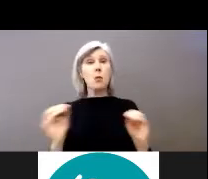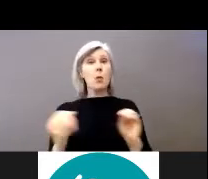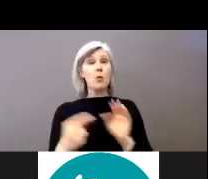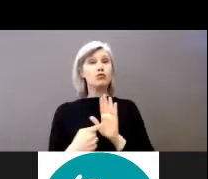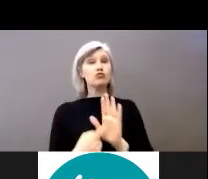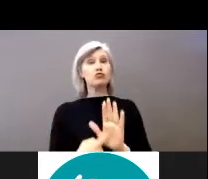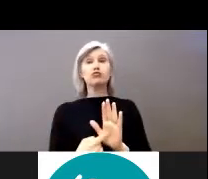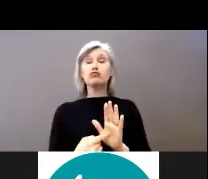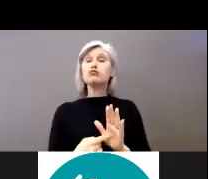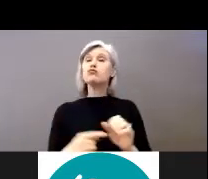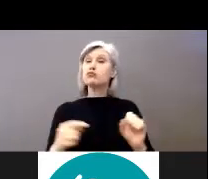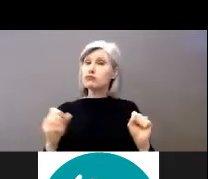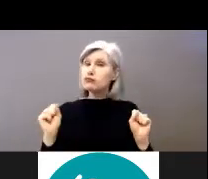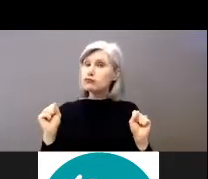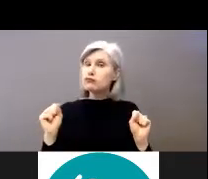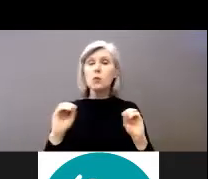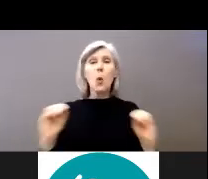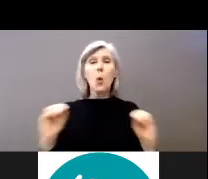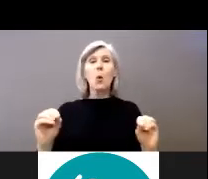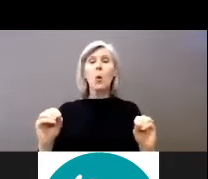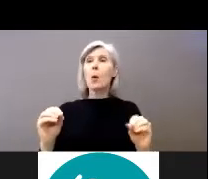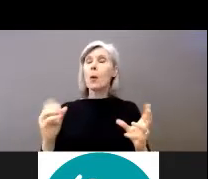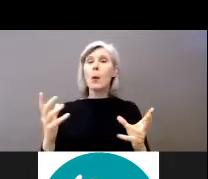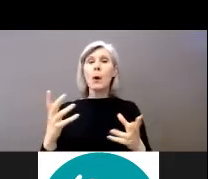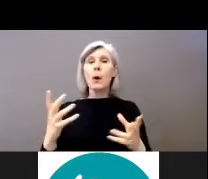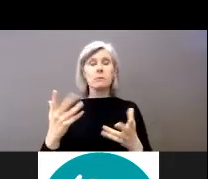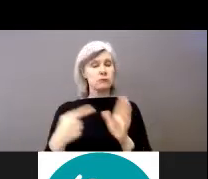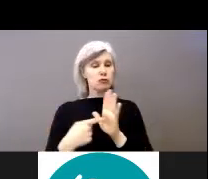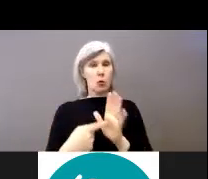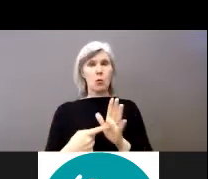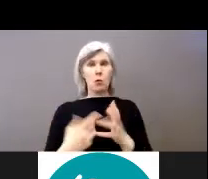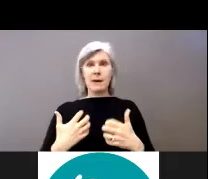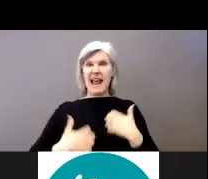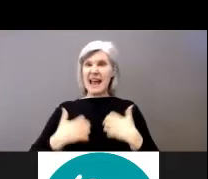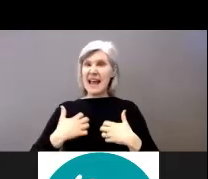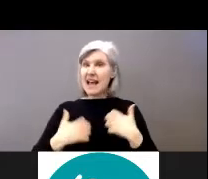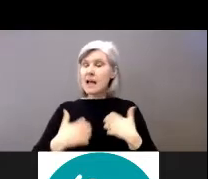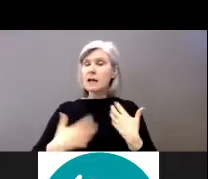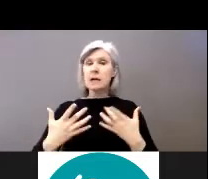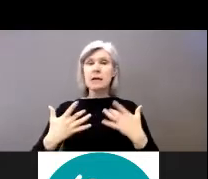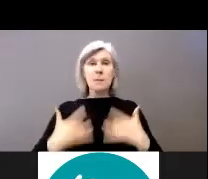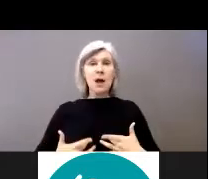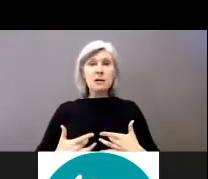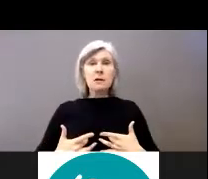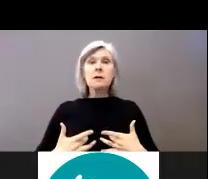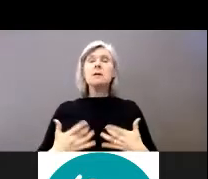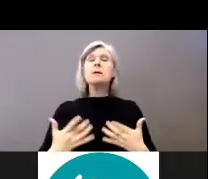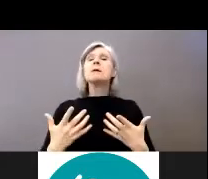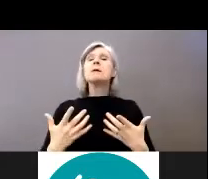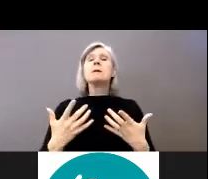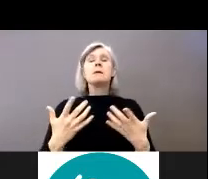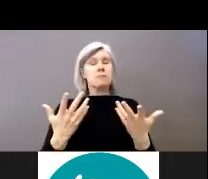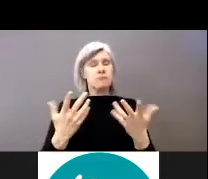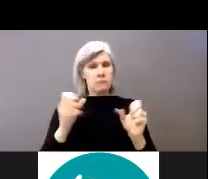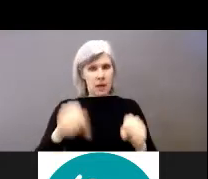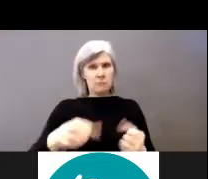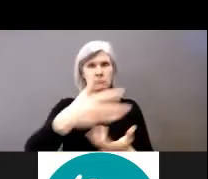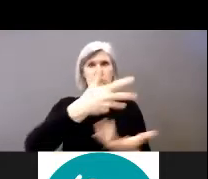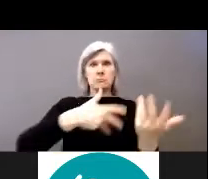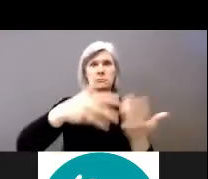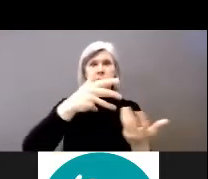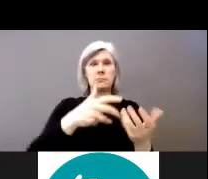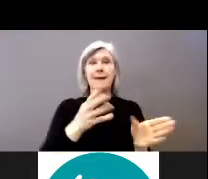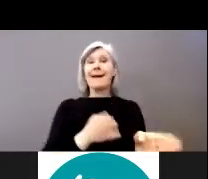having anxiety or depression, but people who have more symptoms, subsyndromal symptoms